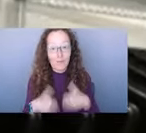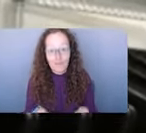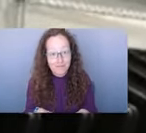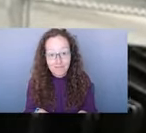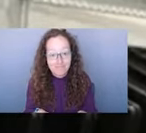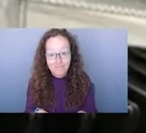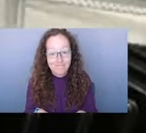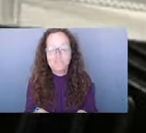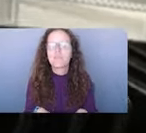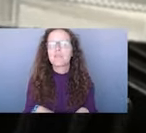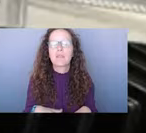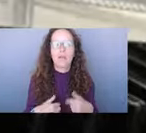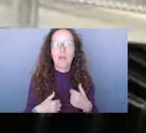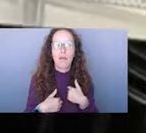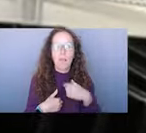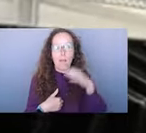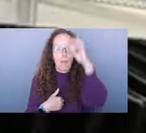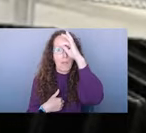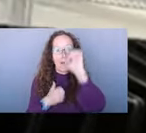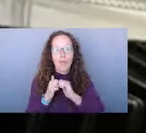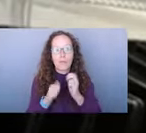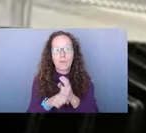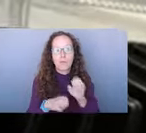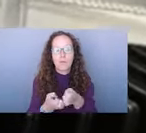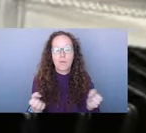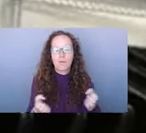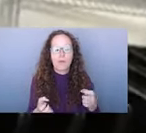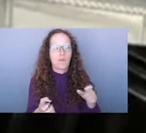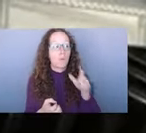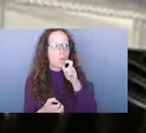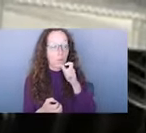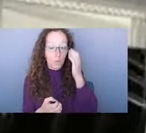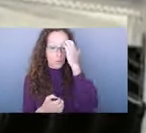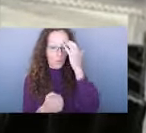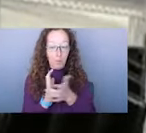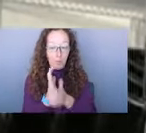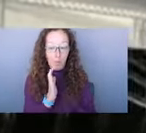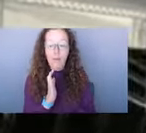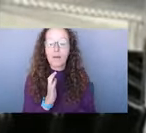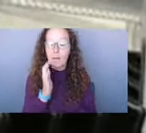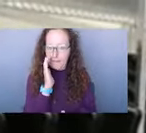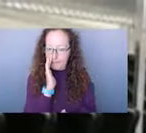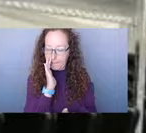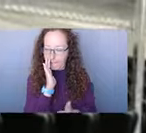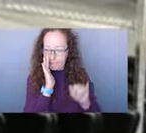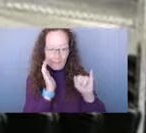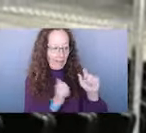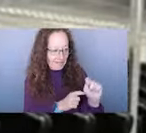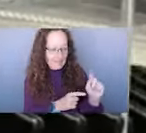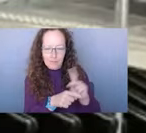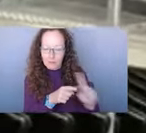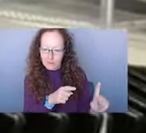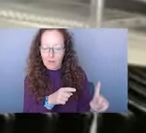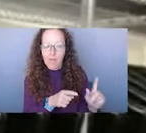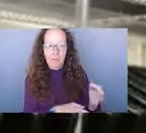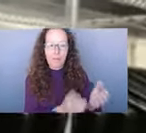do have IT professionals that are very adept at using that equipment, but none of them have access. So we would